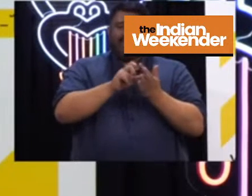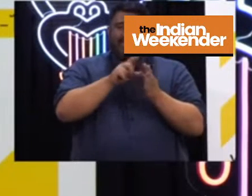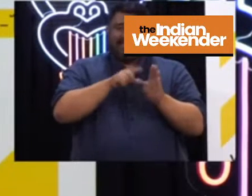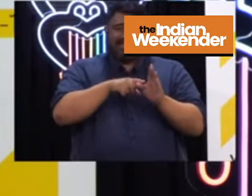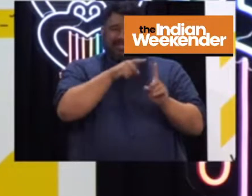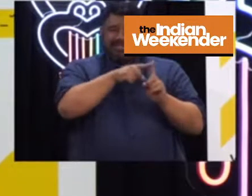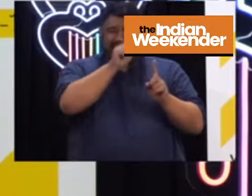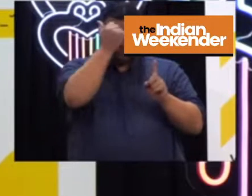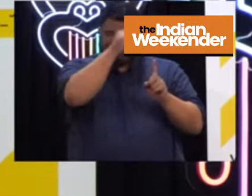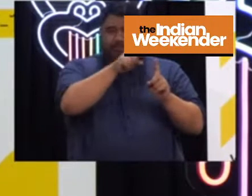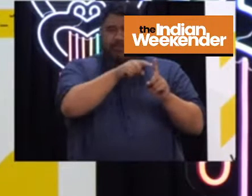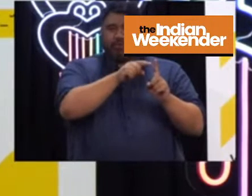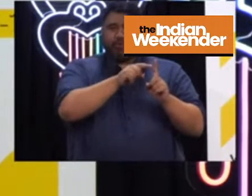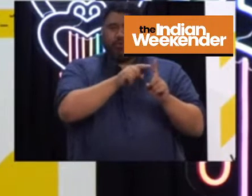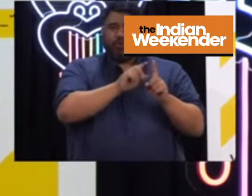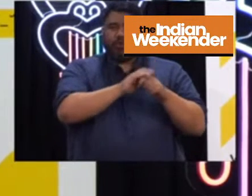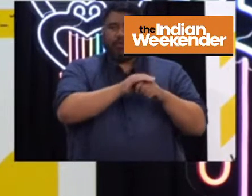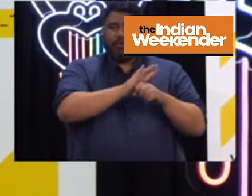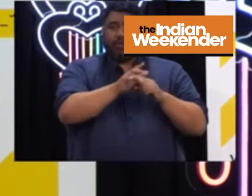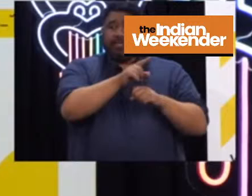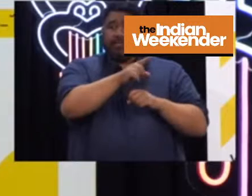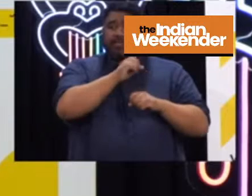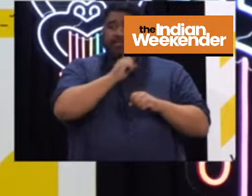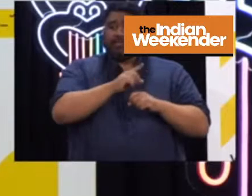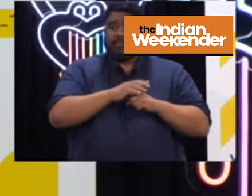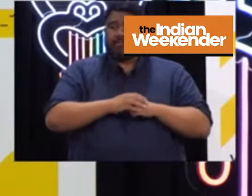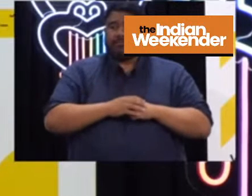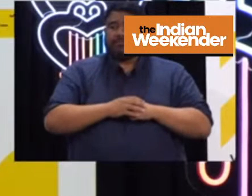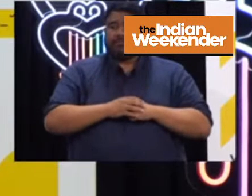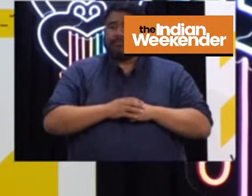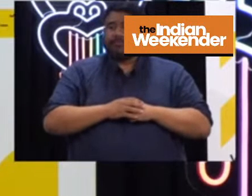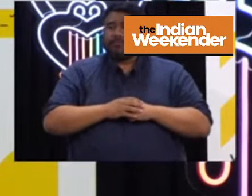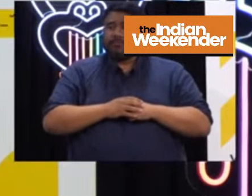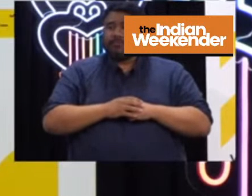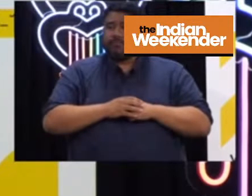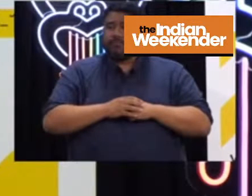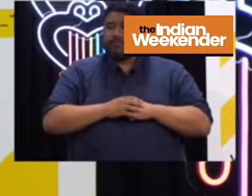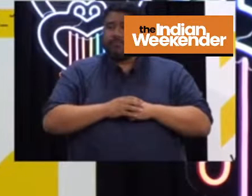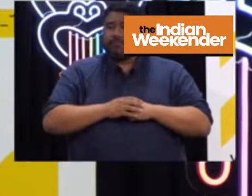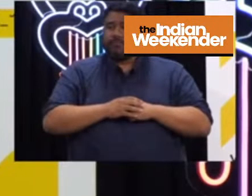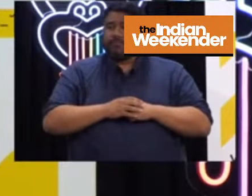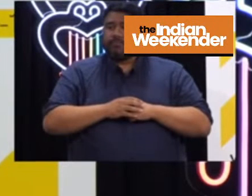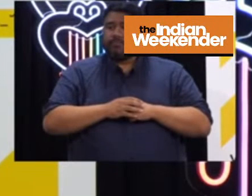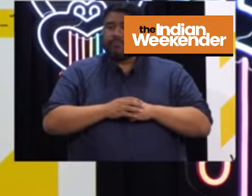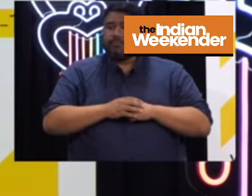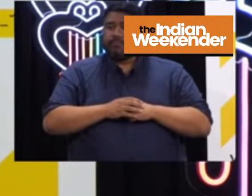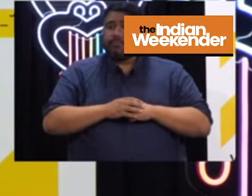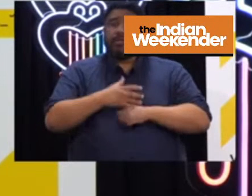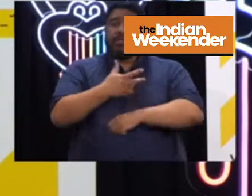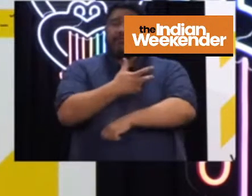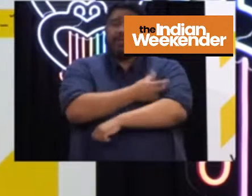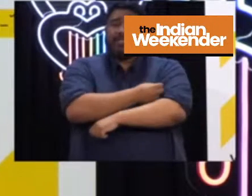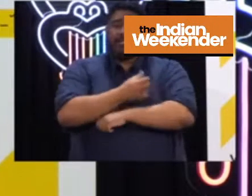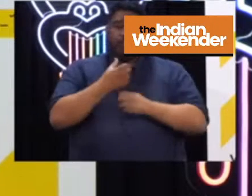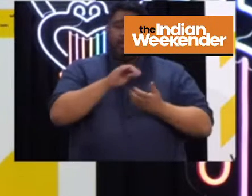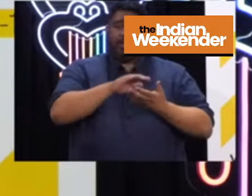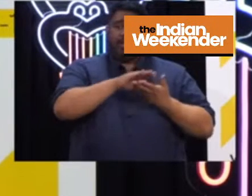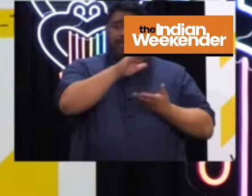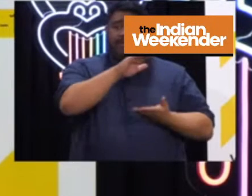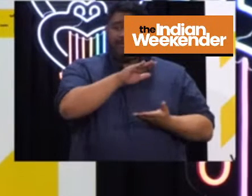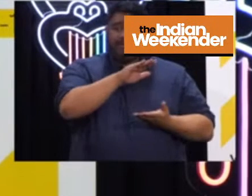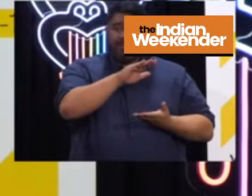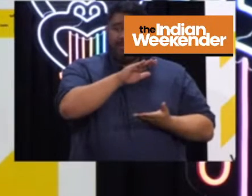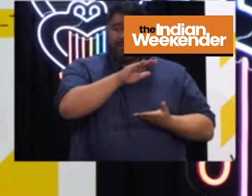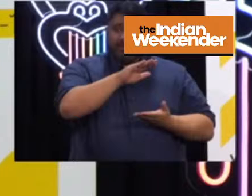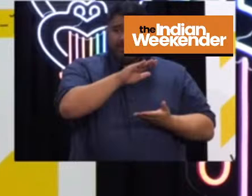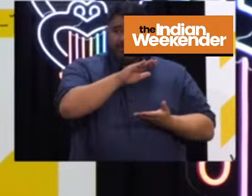population immunity would have been possible with previous variants and the vaccines we have, but now that's probably not going